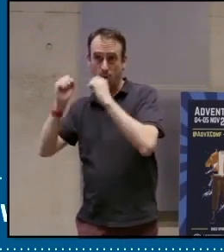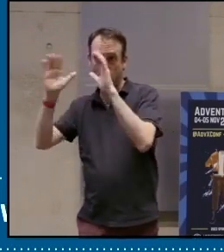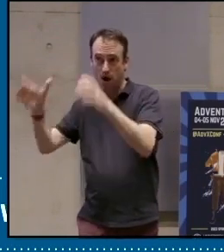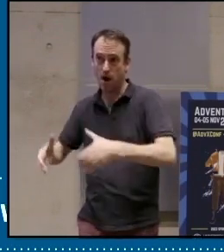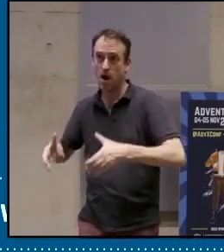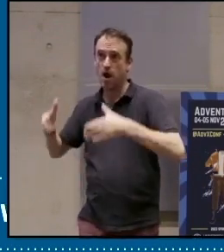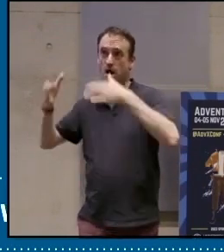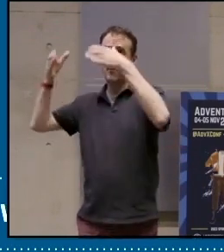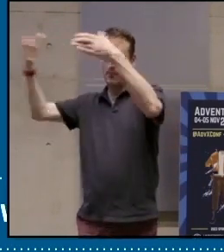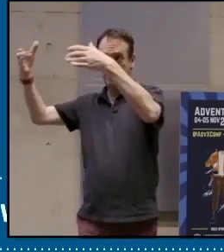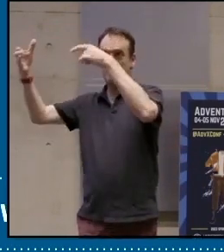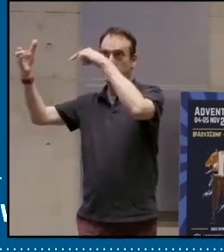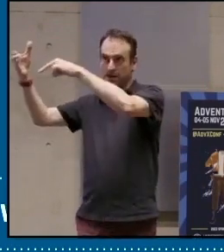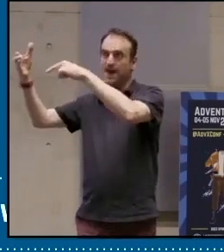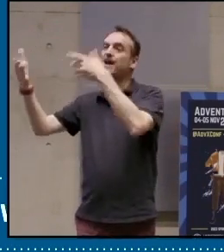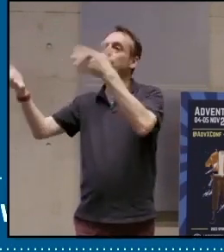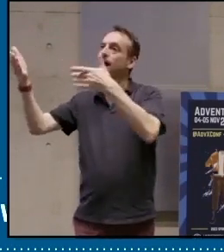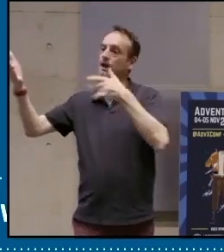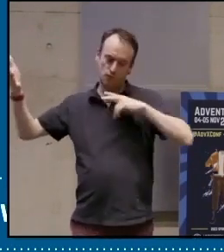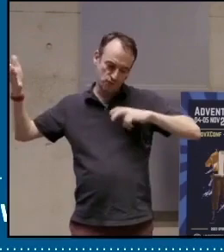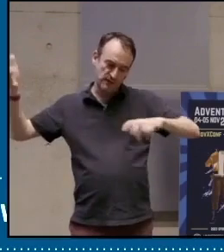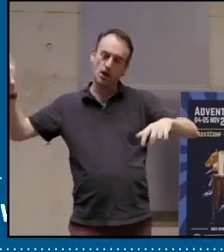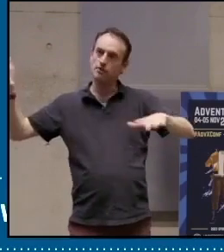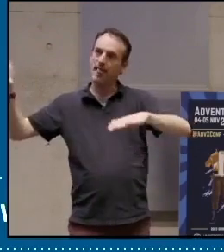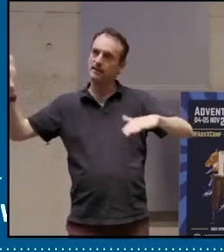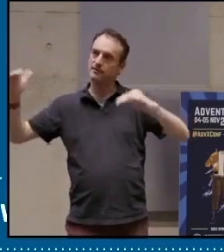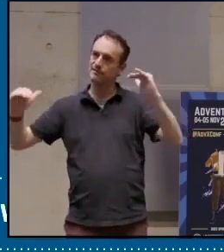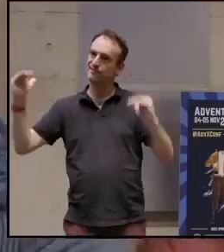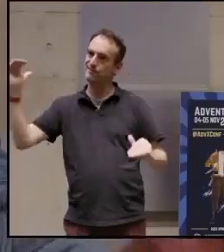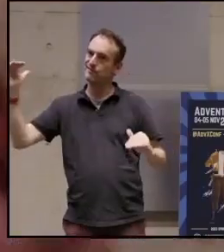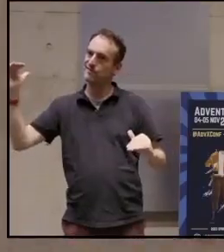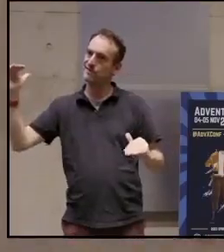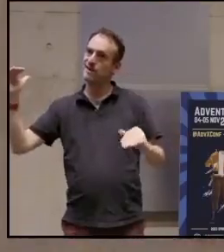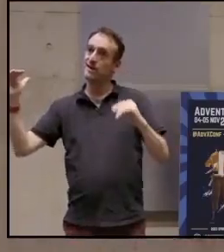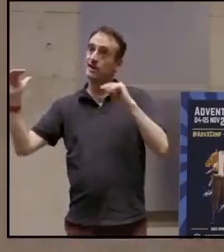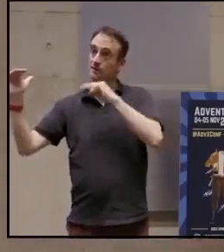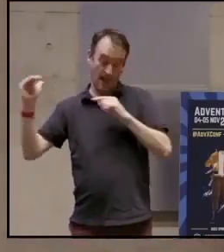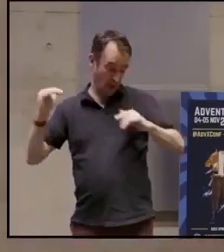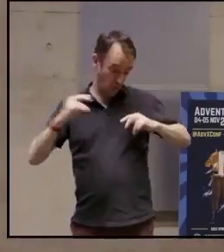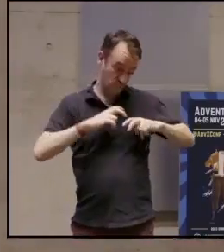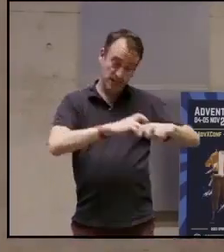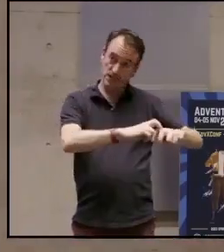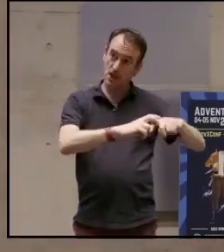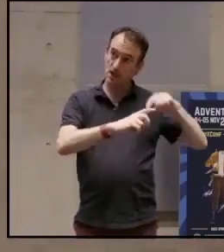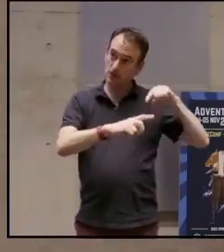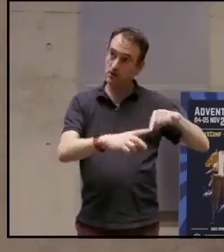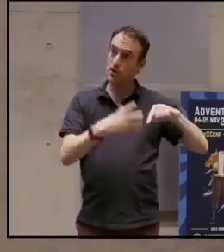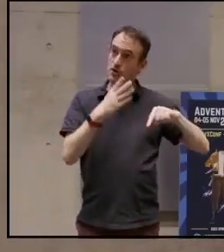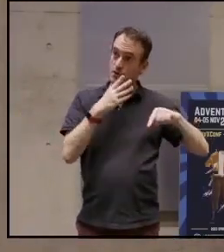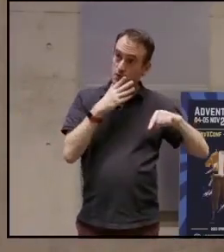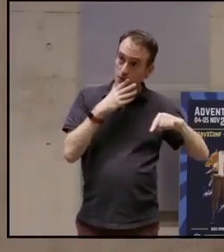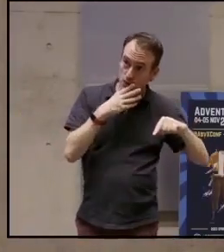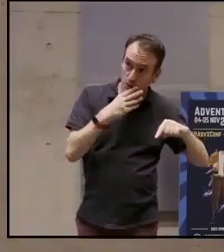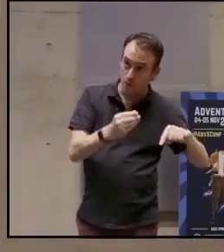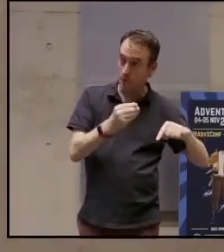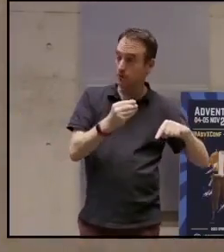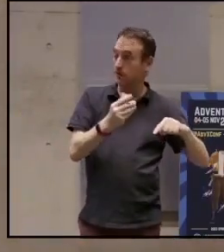to the places that you are researching, even though you're using that research for fictional settings that are converted and